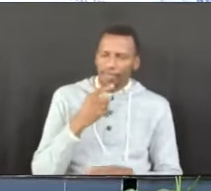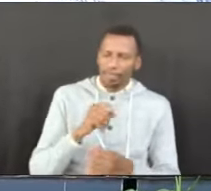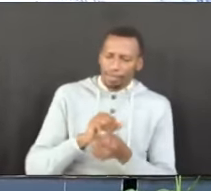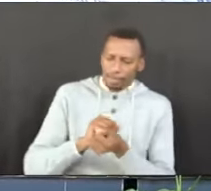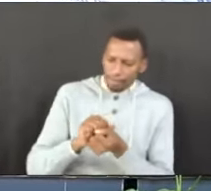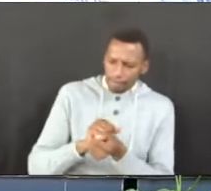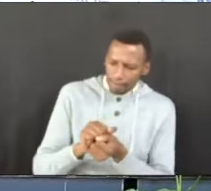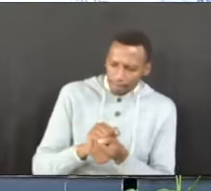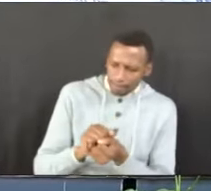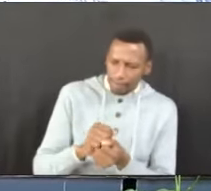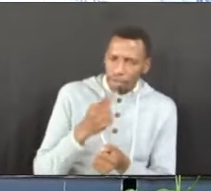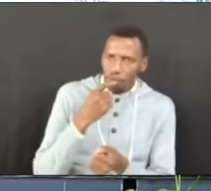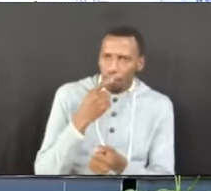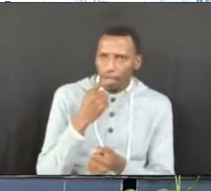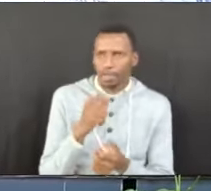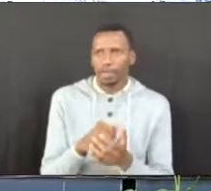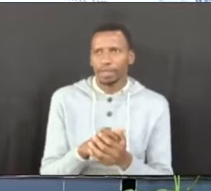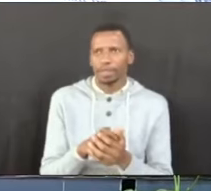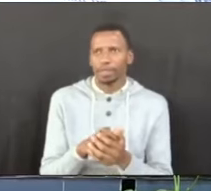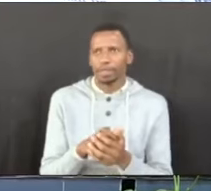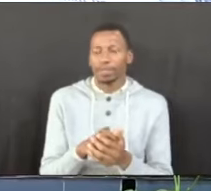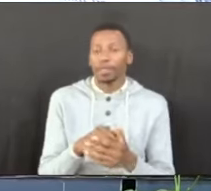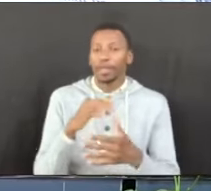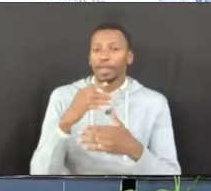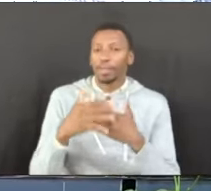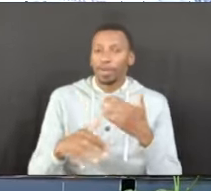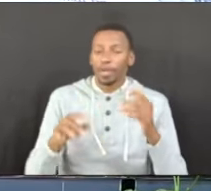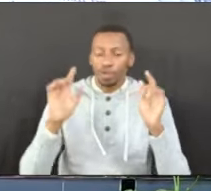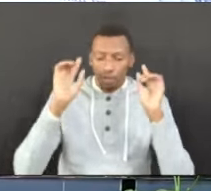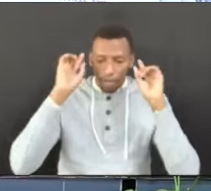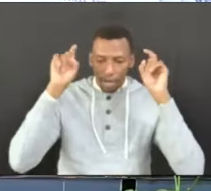made them white in the blood of the Lamb.